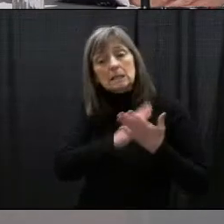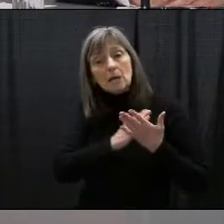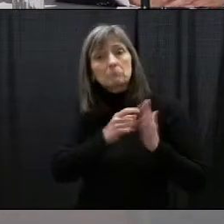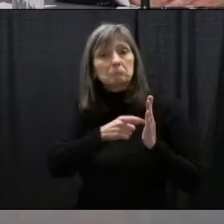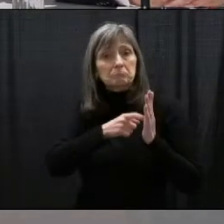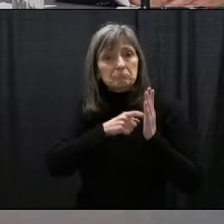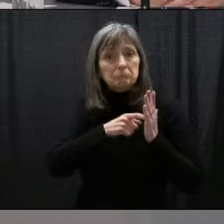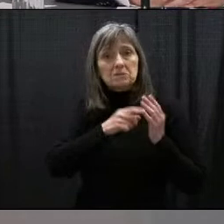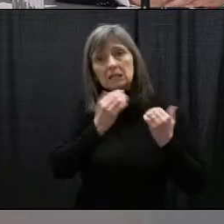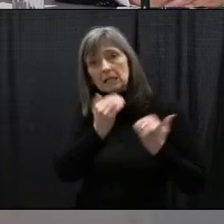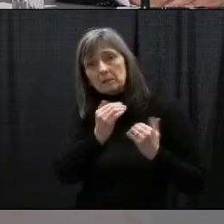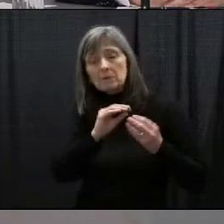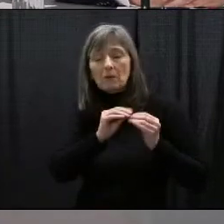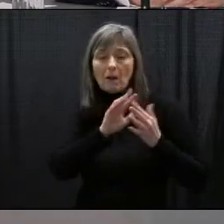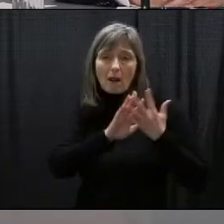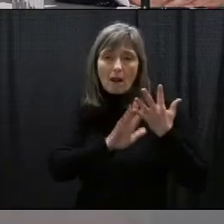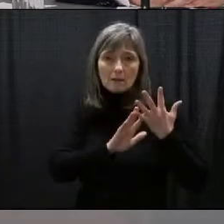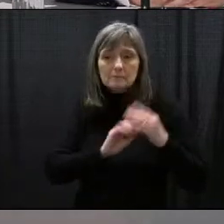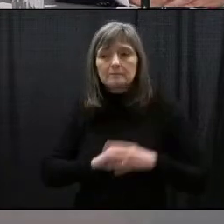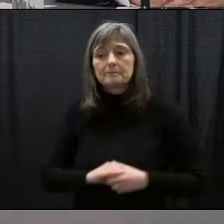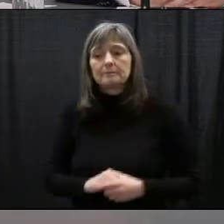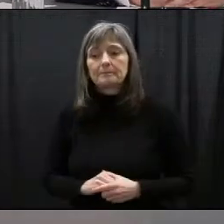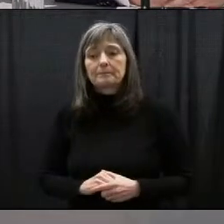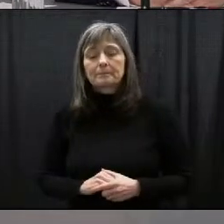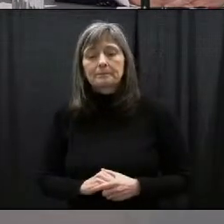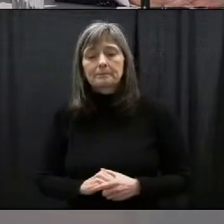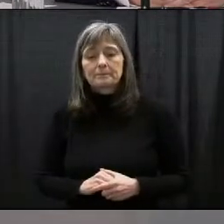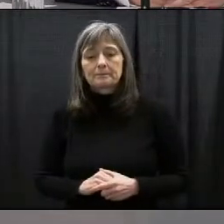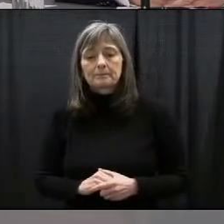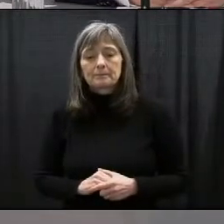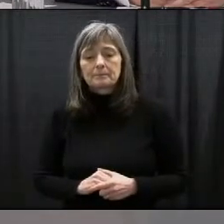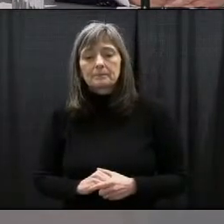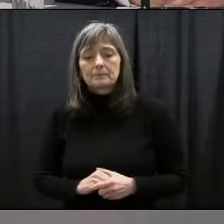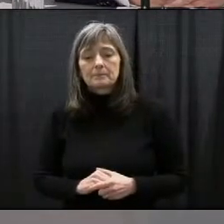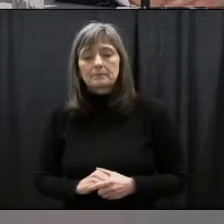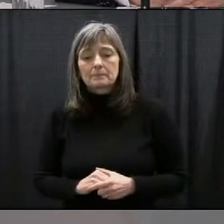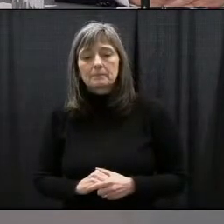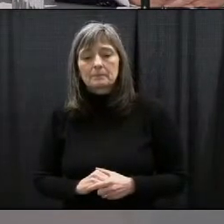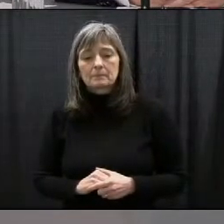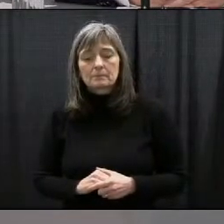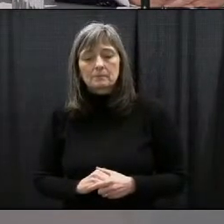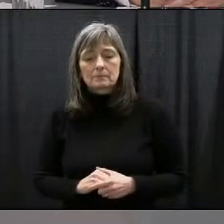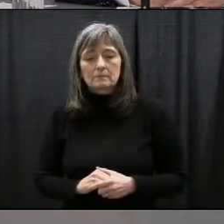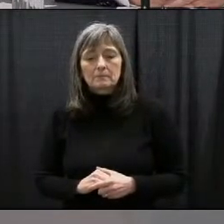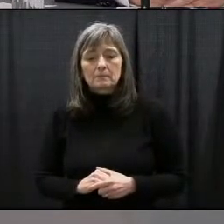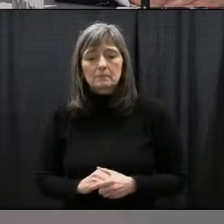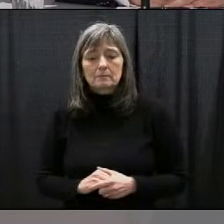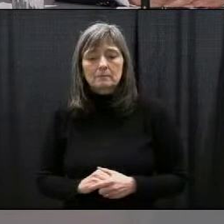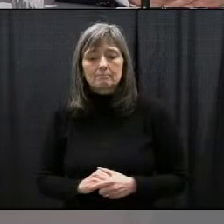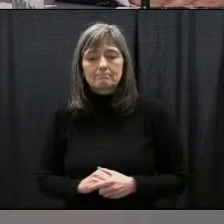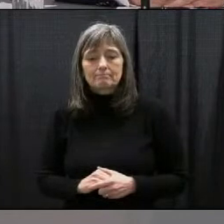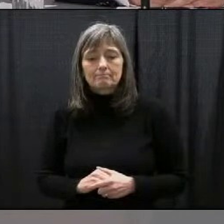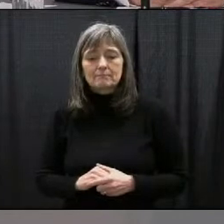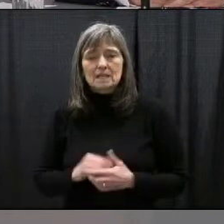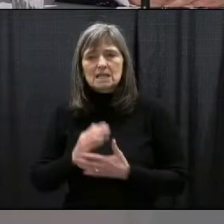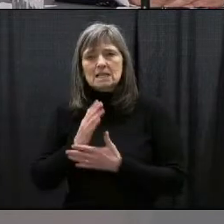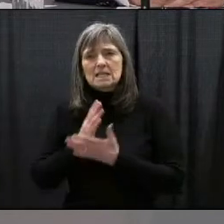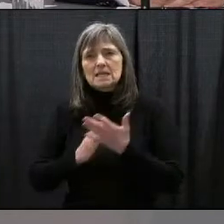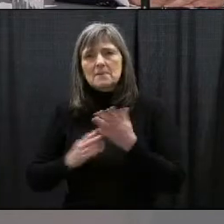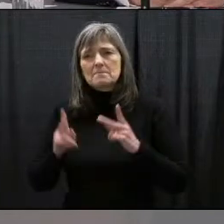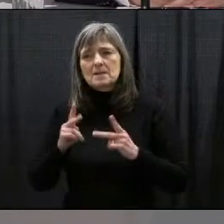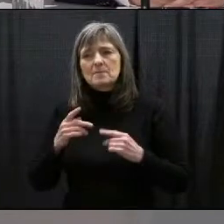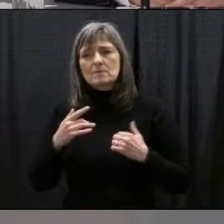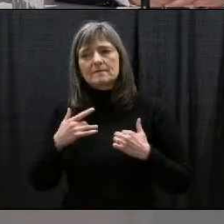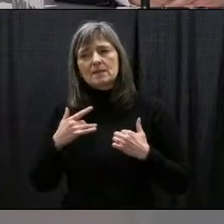in, etc. Some people may worry about being ostracized